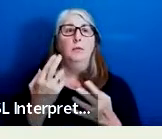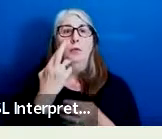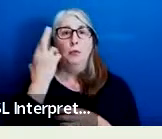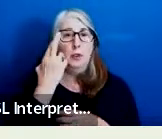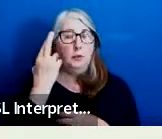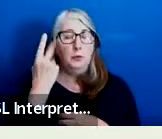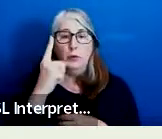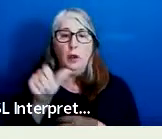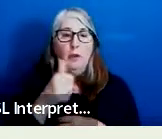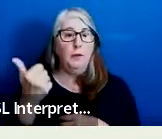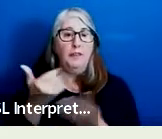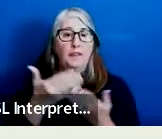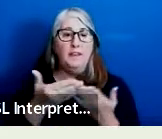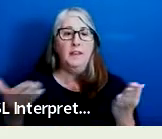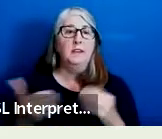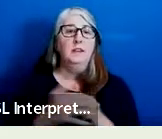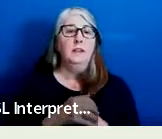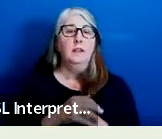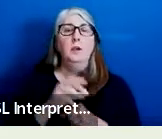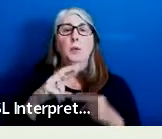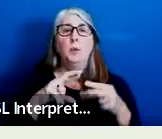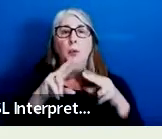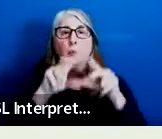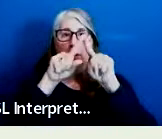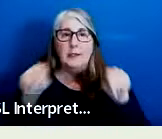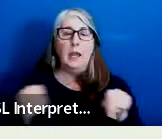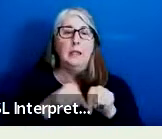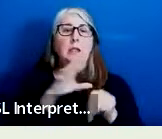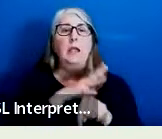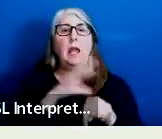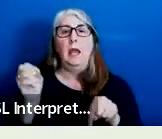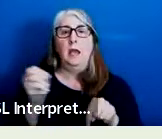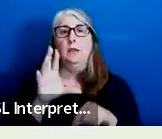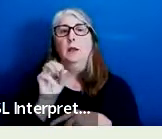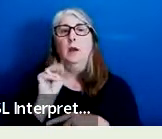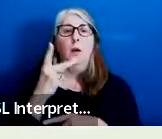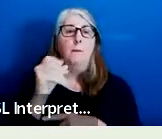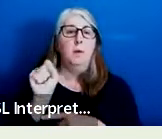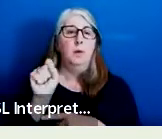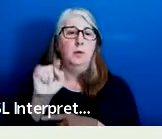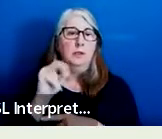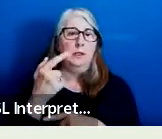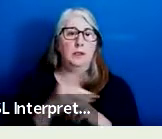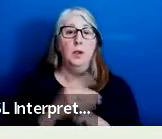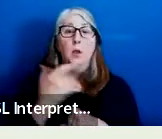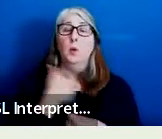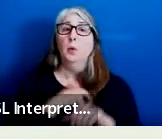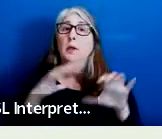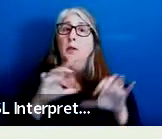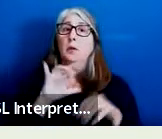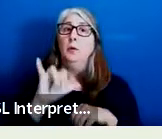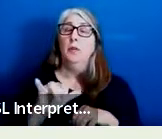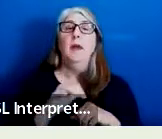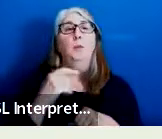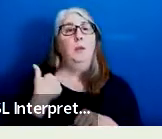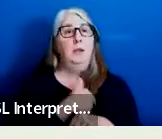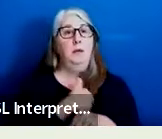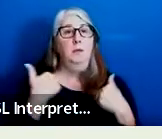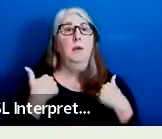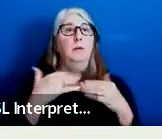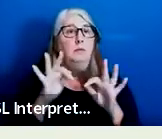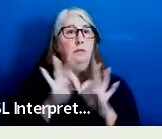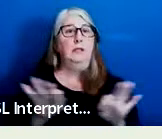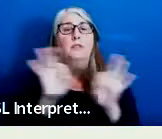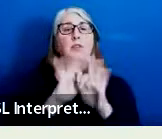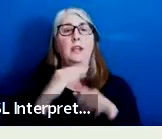items, recycling, and composting. When these practices are implemented, we are taking significant action to protect